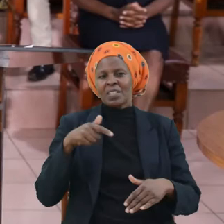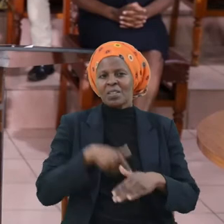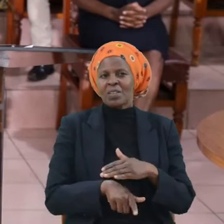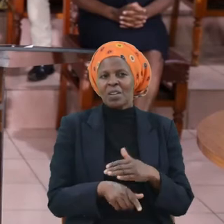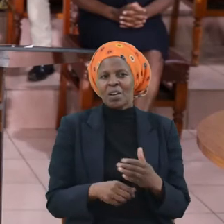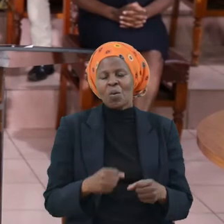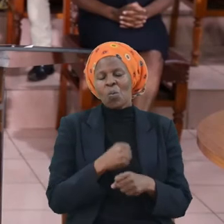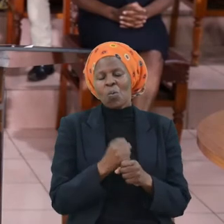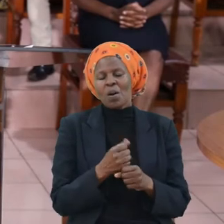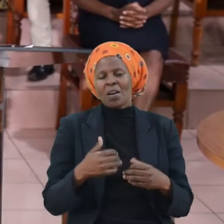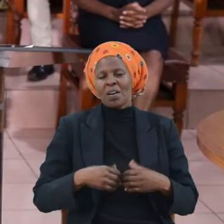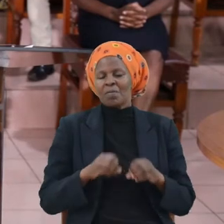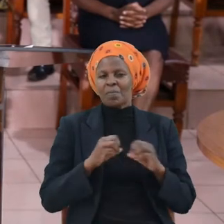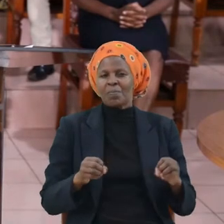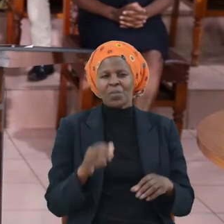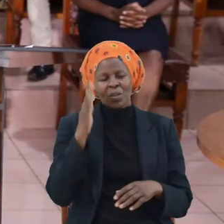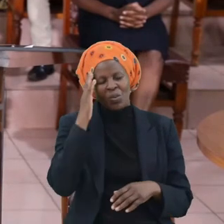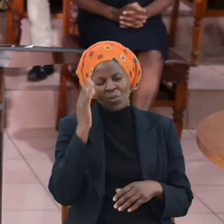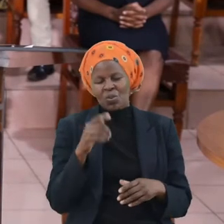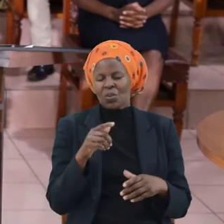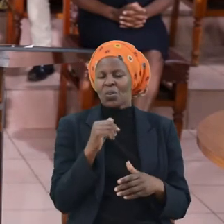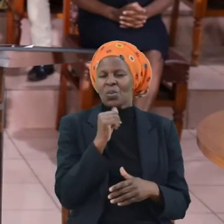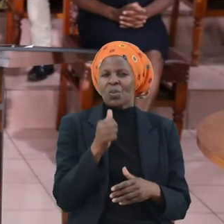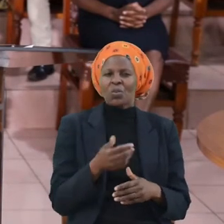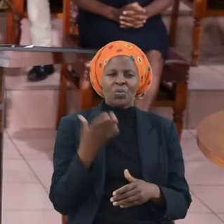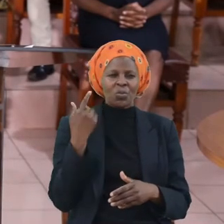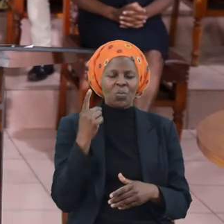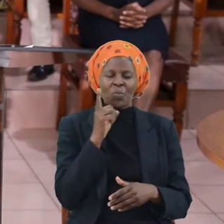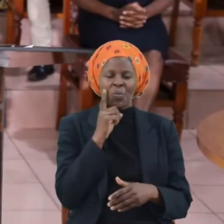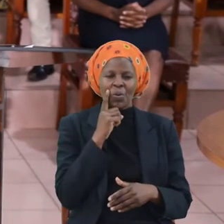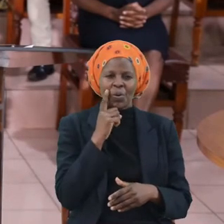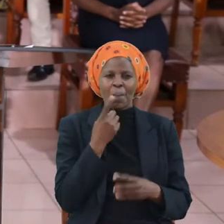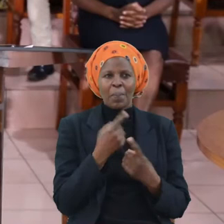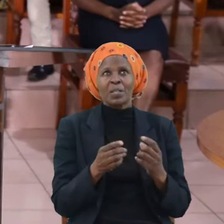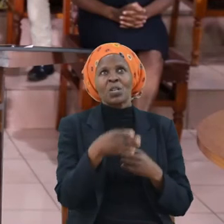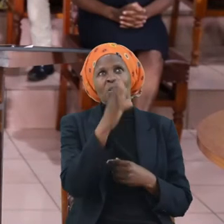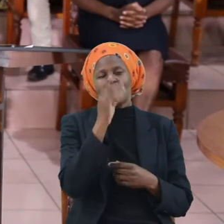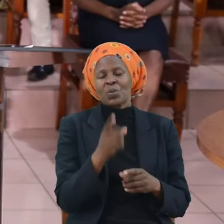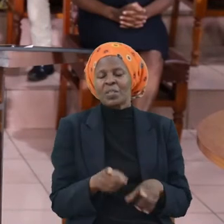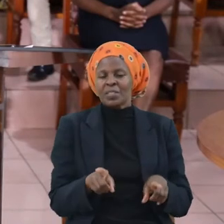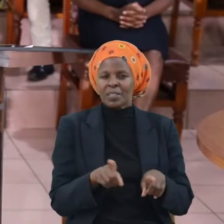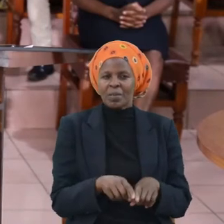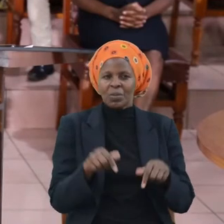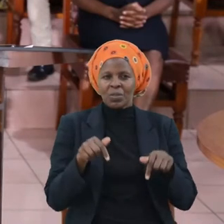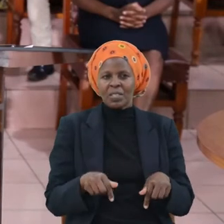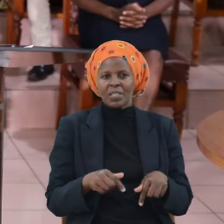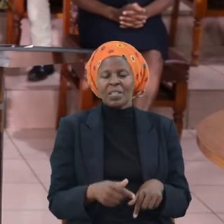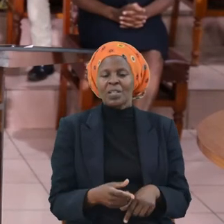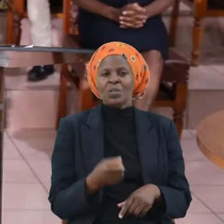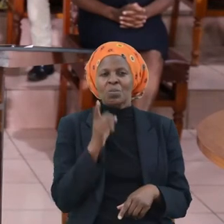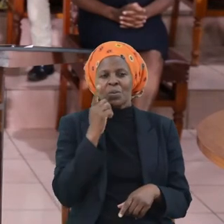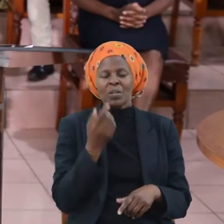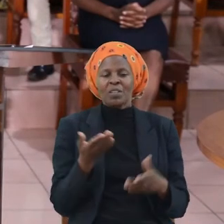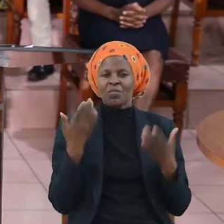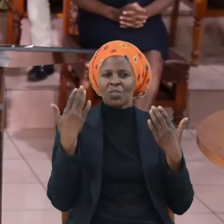job. We don't even know about tomorrow. But the Bible has reminded us, oh Lord, that you are same yesterday, today, and forever. And whatever you did